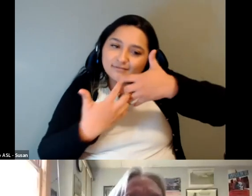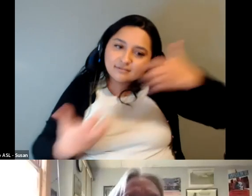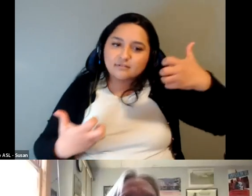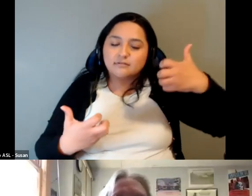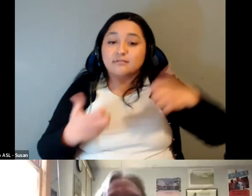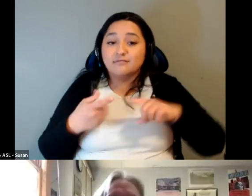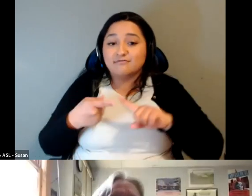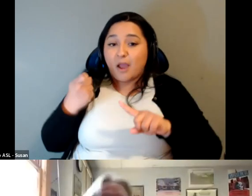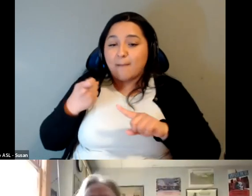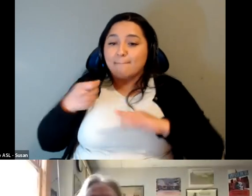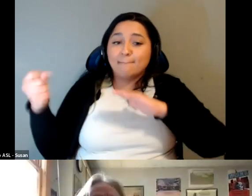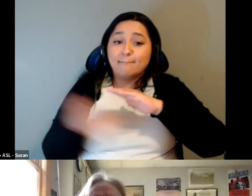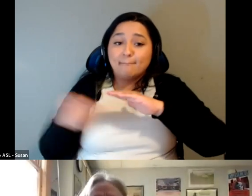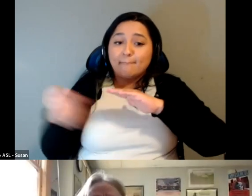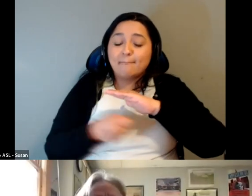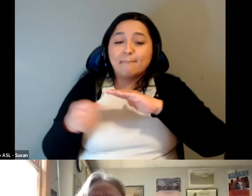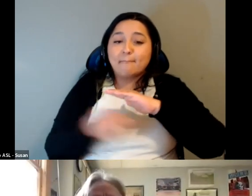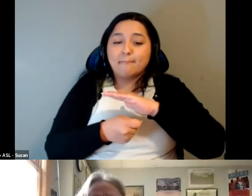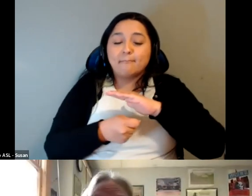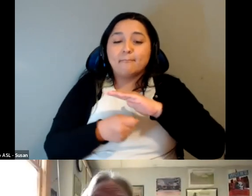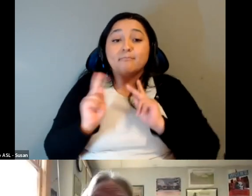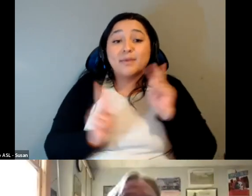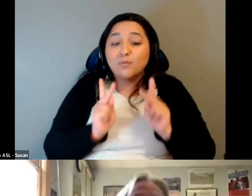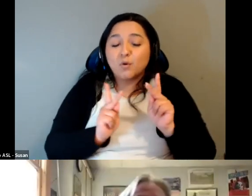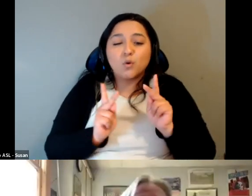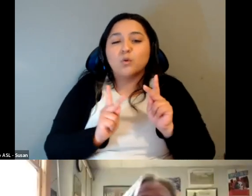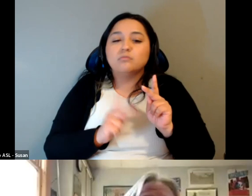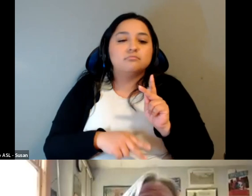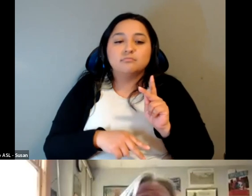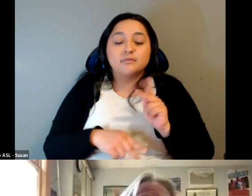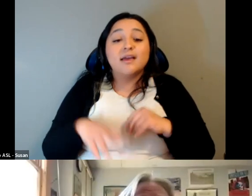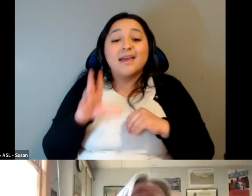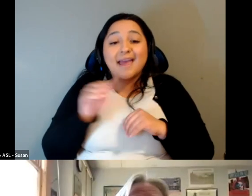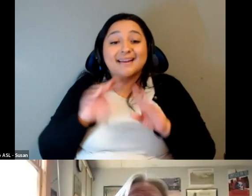beings, and get the private market out of housing human beings.